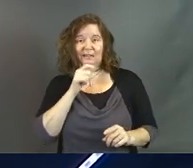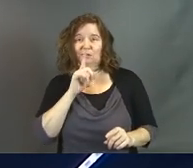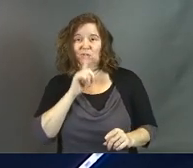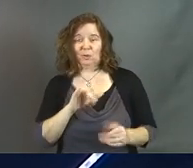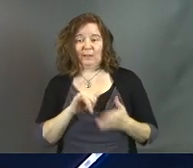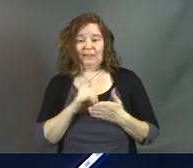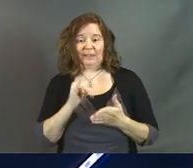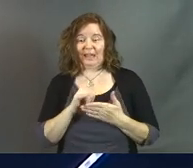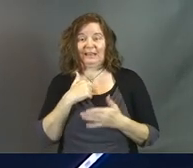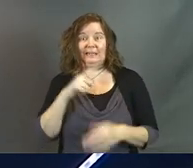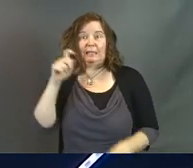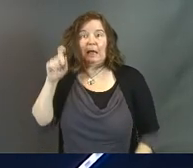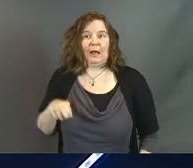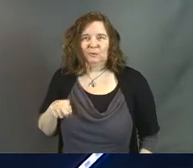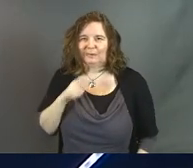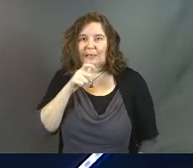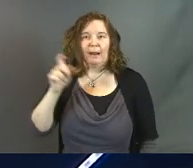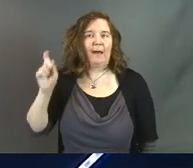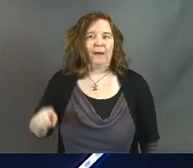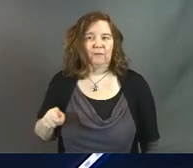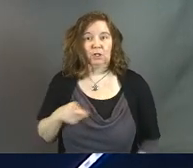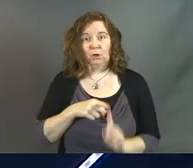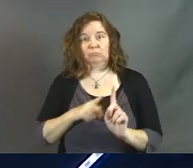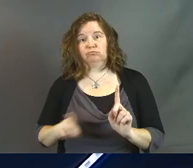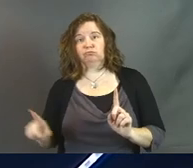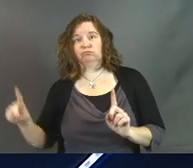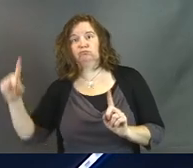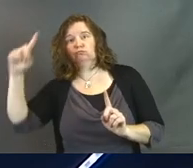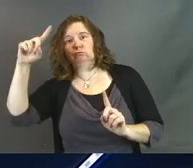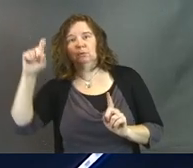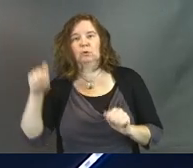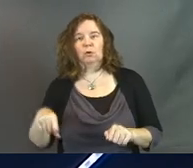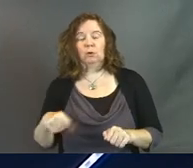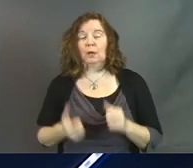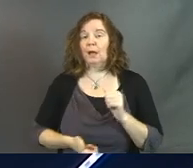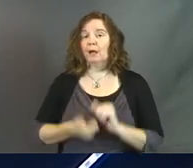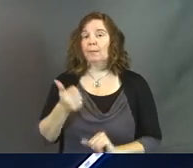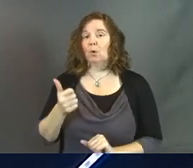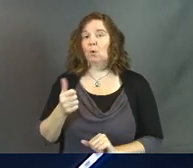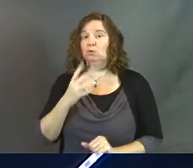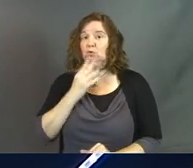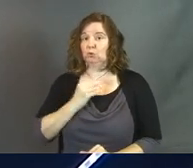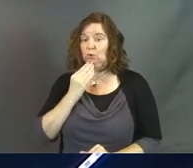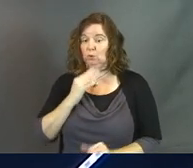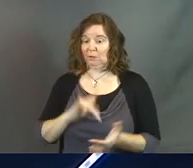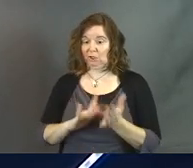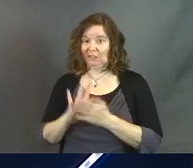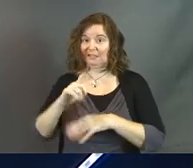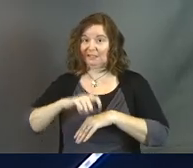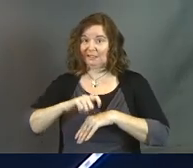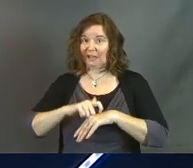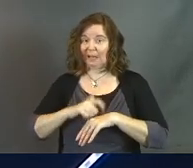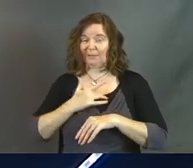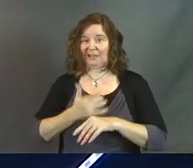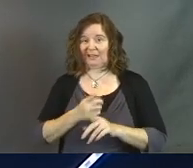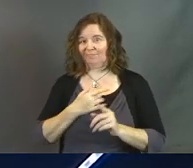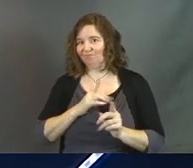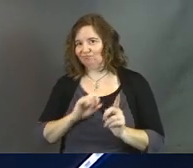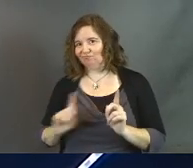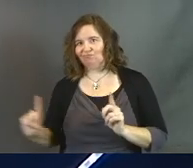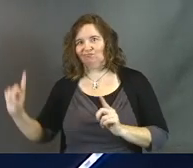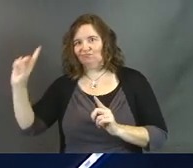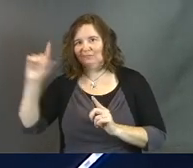not true in the fact that he had to. He didn't have to. He could have gone around. And most Orthodox Jews in Jesus' day, they went